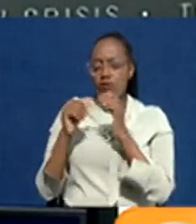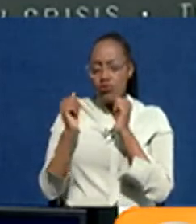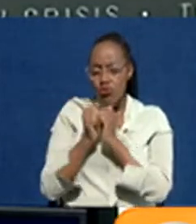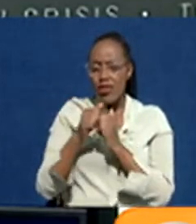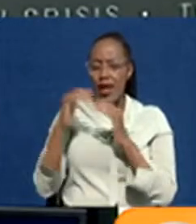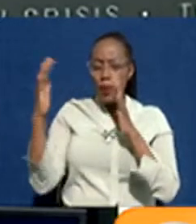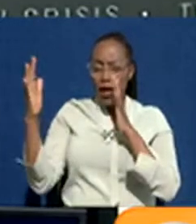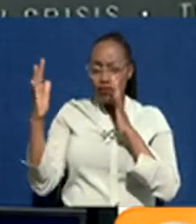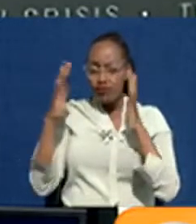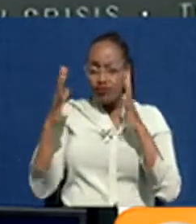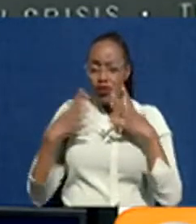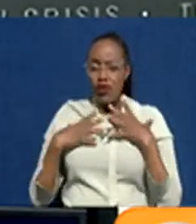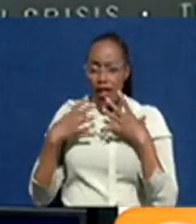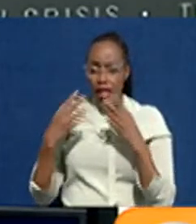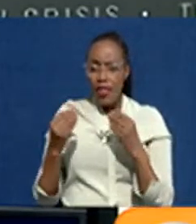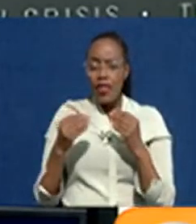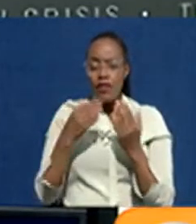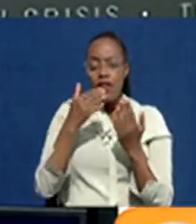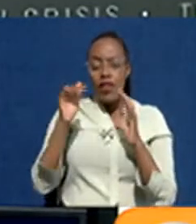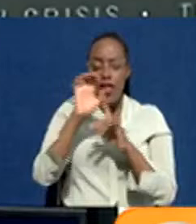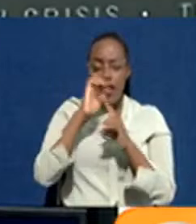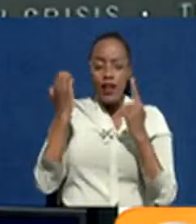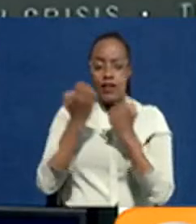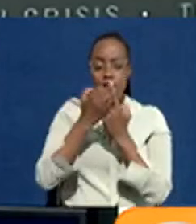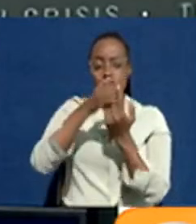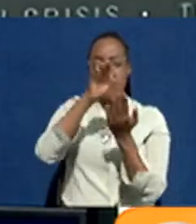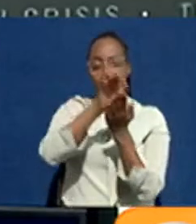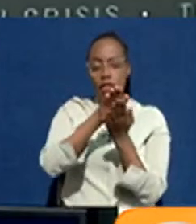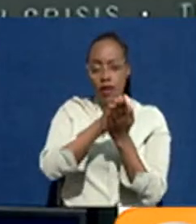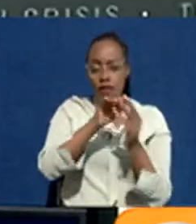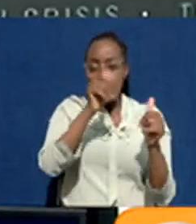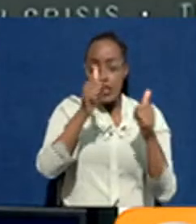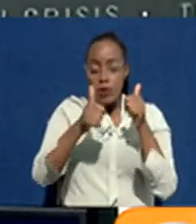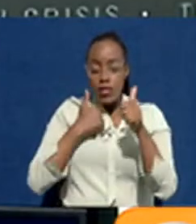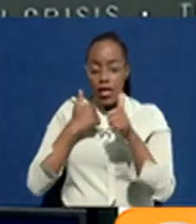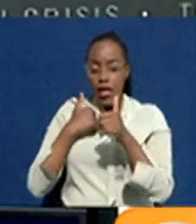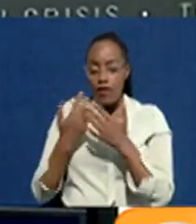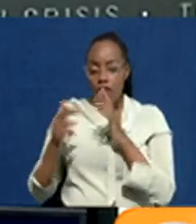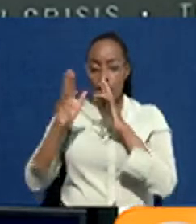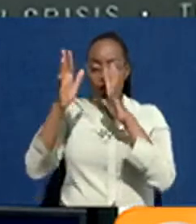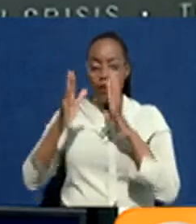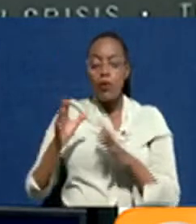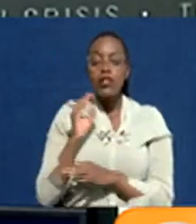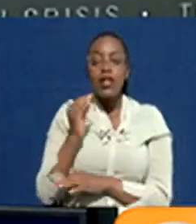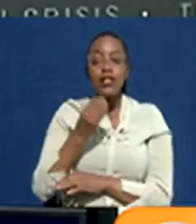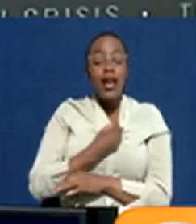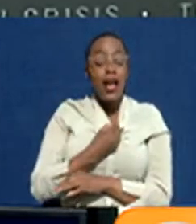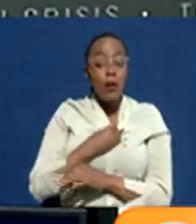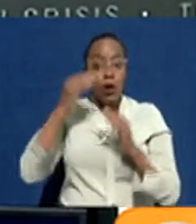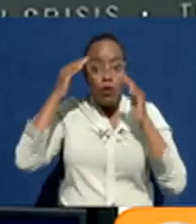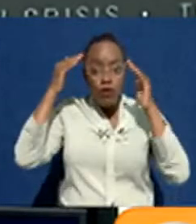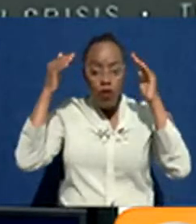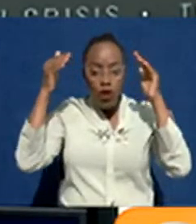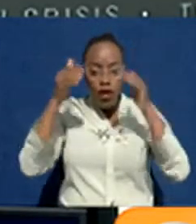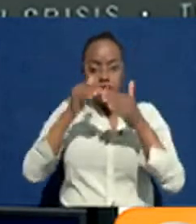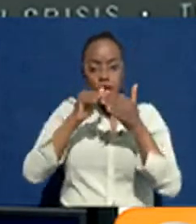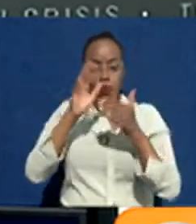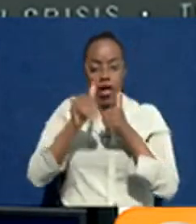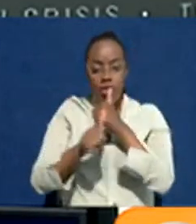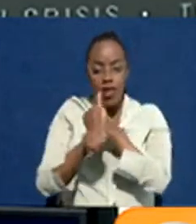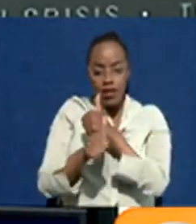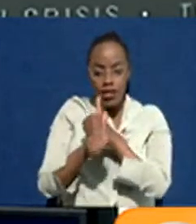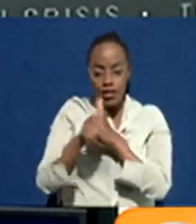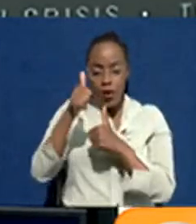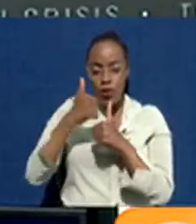our environment, conservation and climate change features reporter Agnes Oloo looks at the dangers posed by